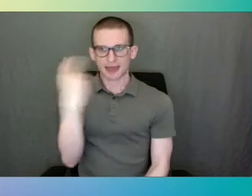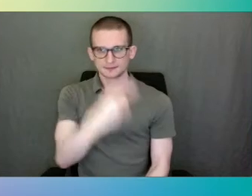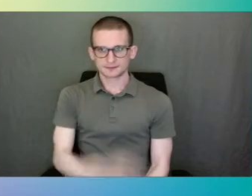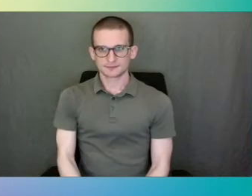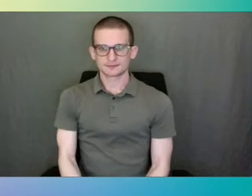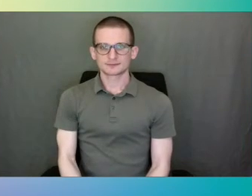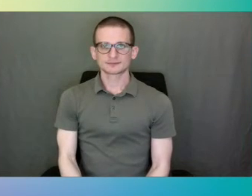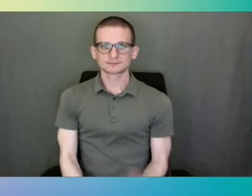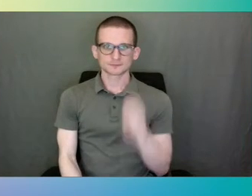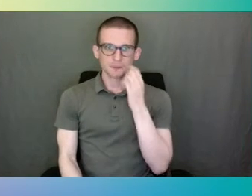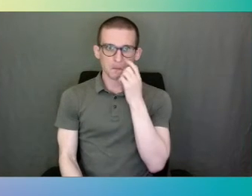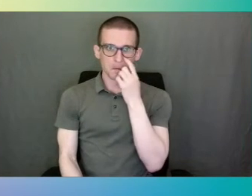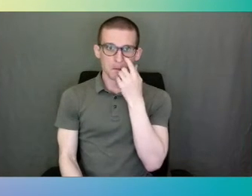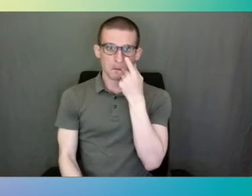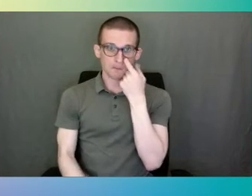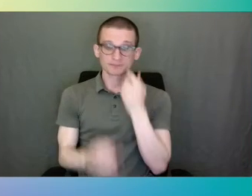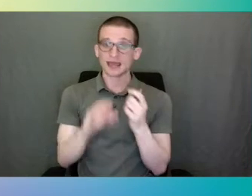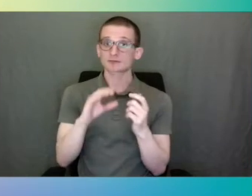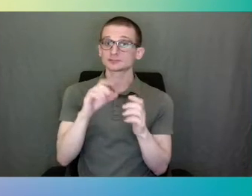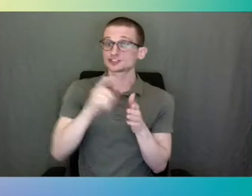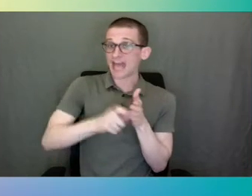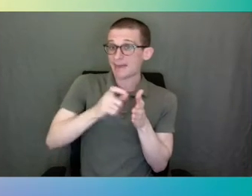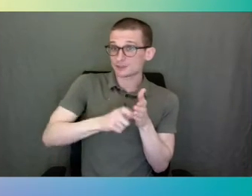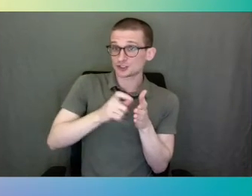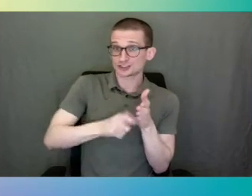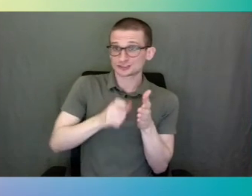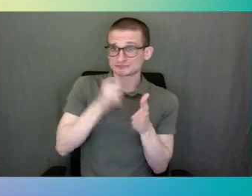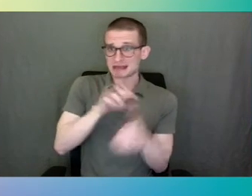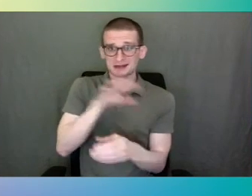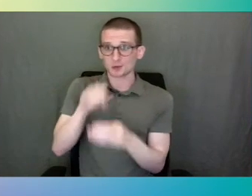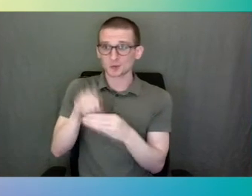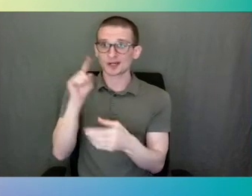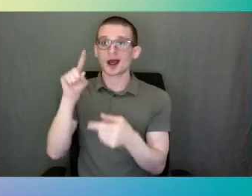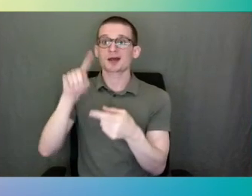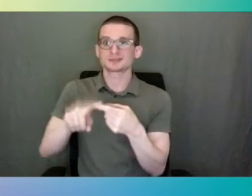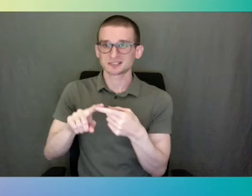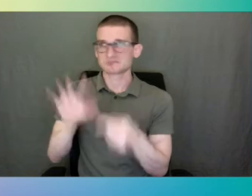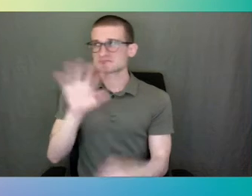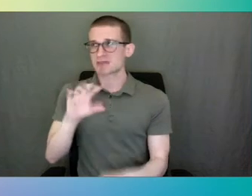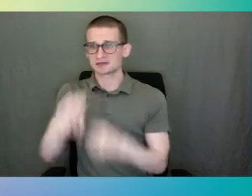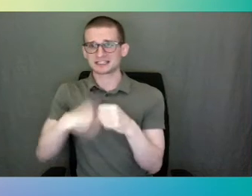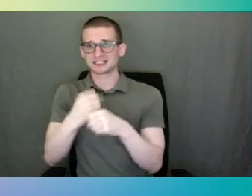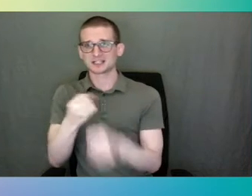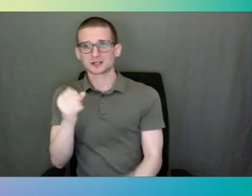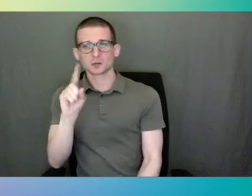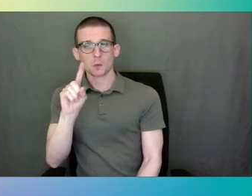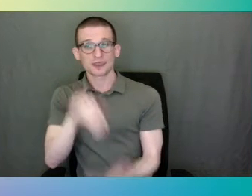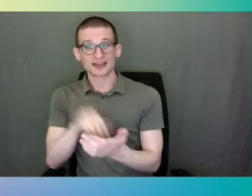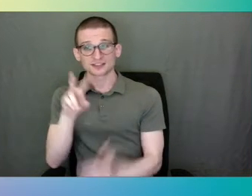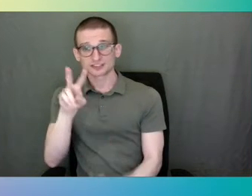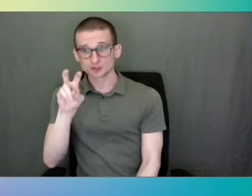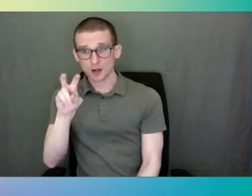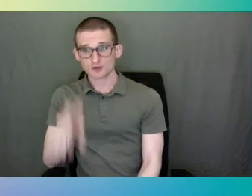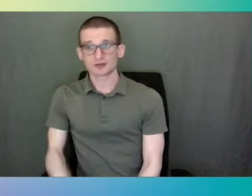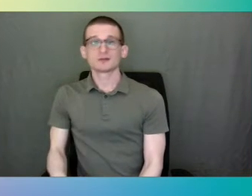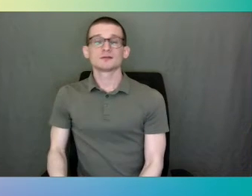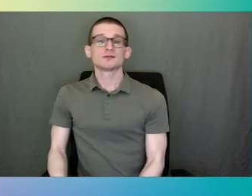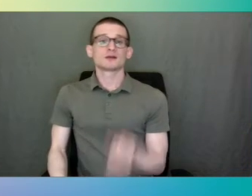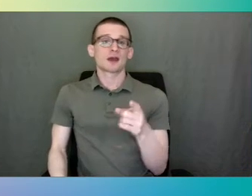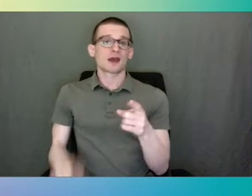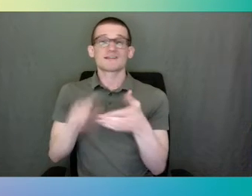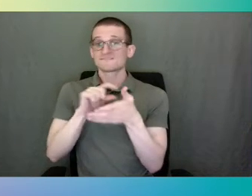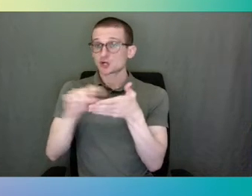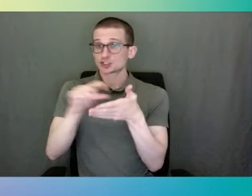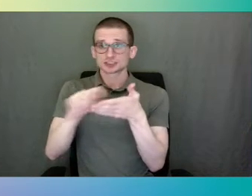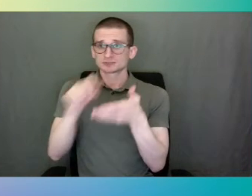We didn't even have chapter breaks until the 13th century, and we didn't even have verse breaks until the 16th century.